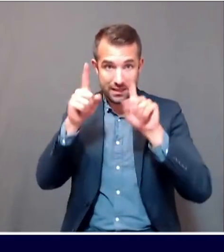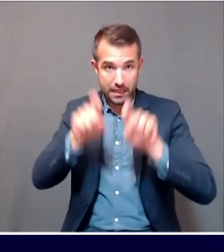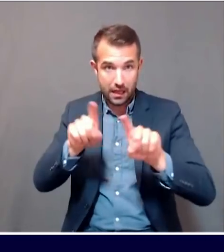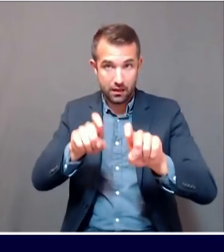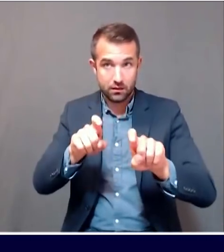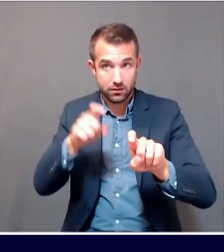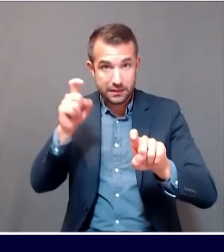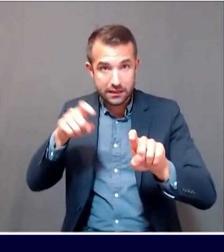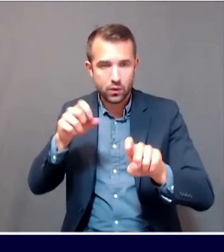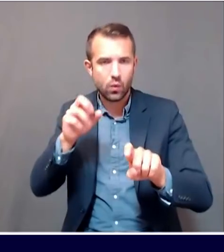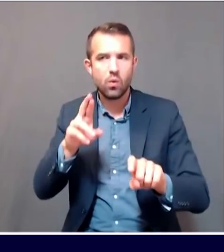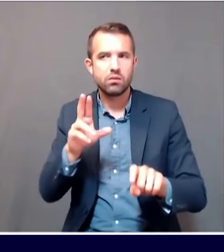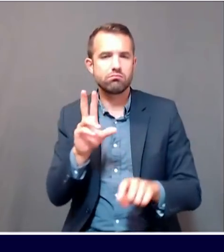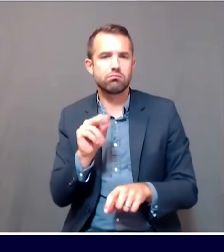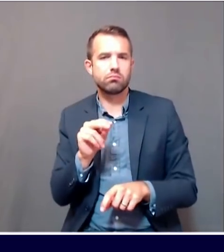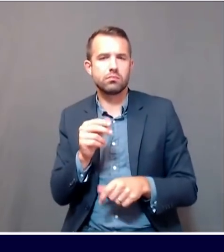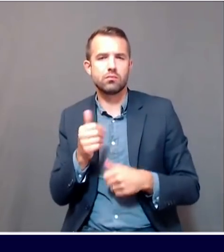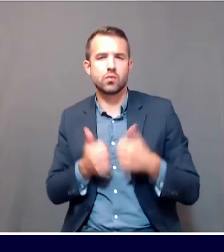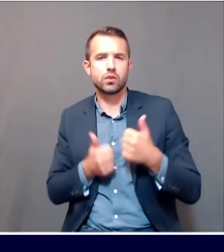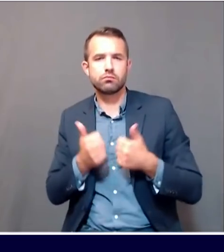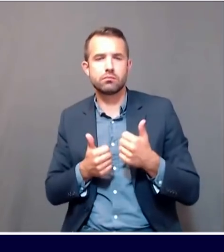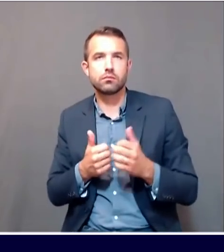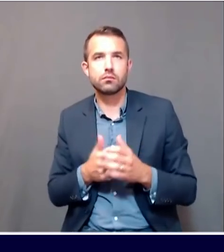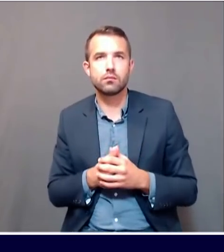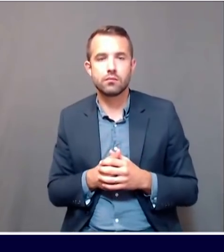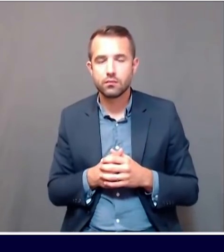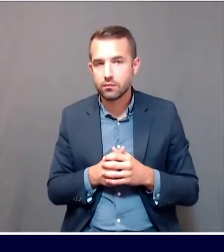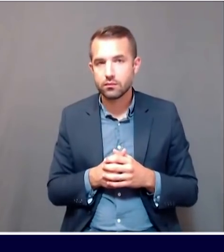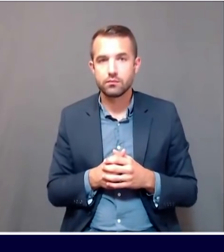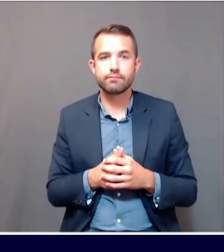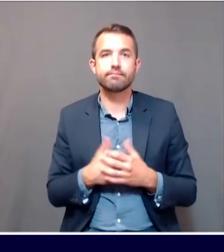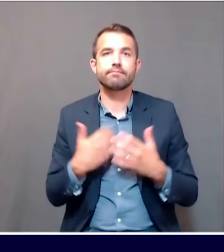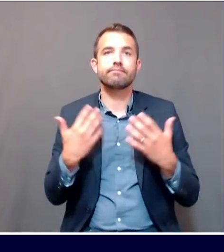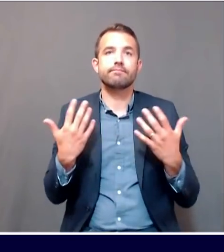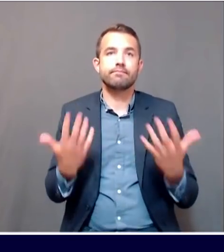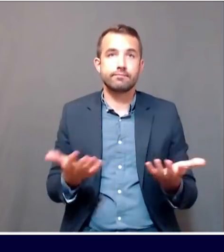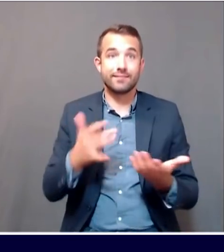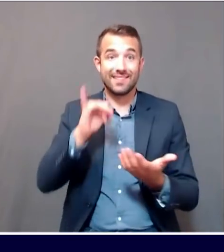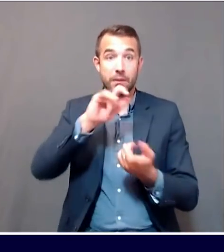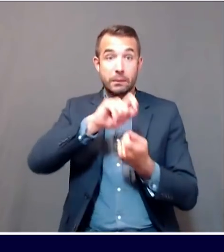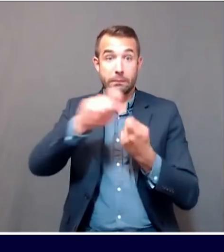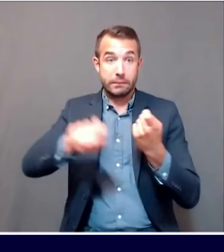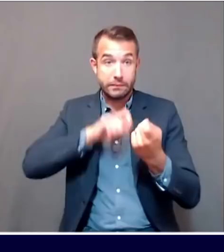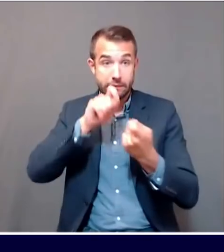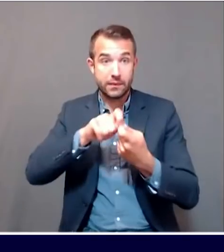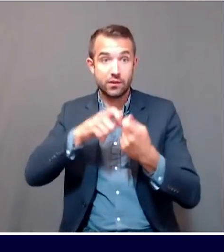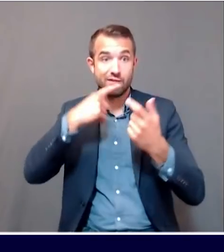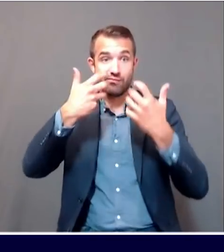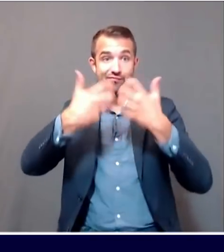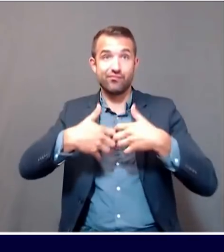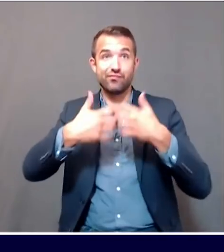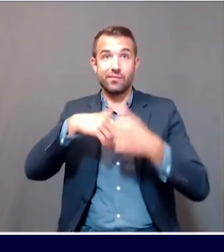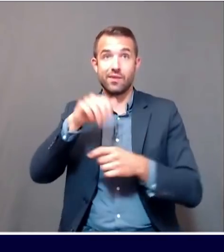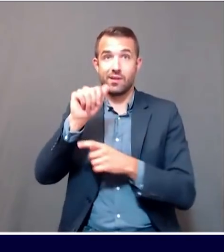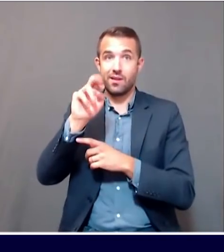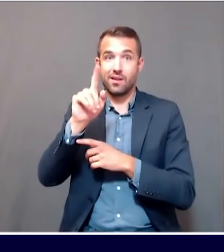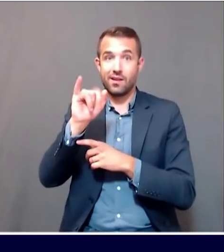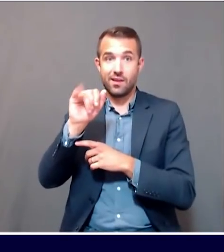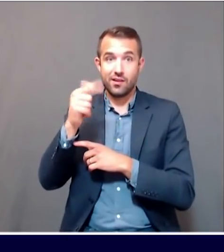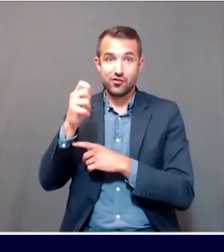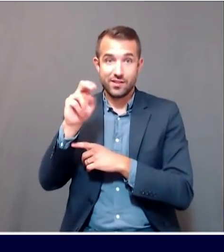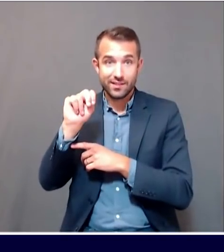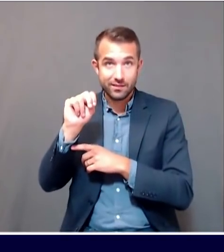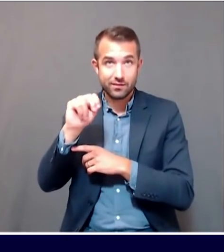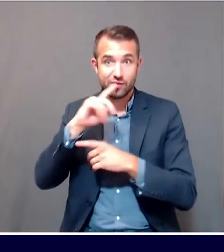these machines, these antigen machines, to be precise, it's the antigen machines in particular,